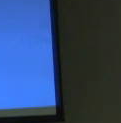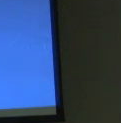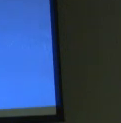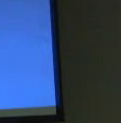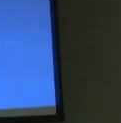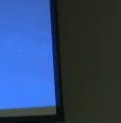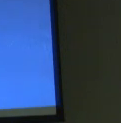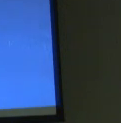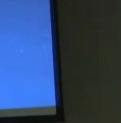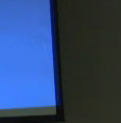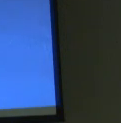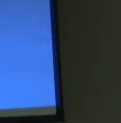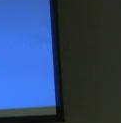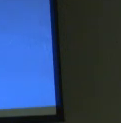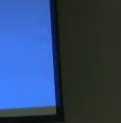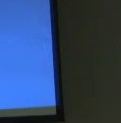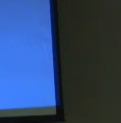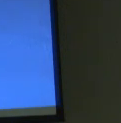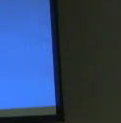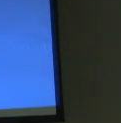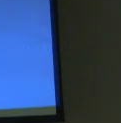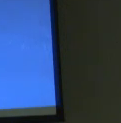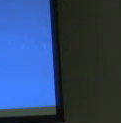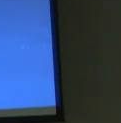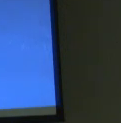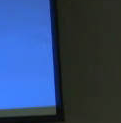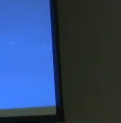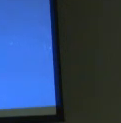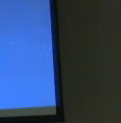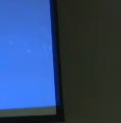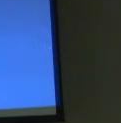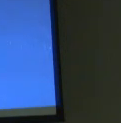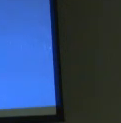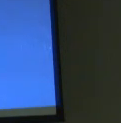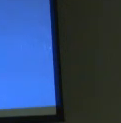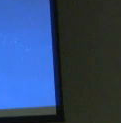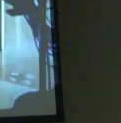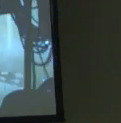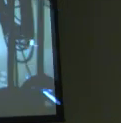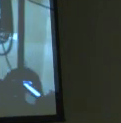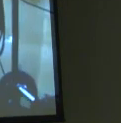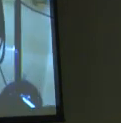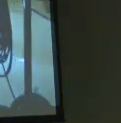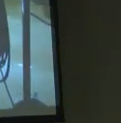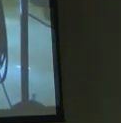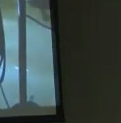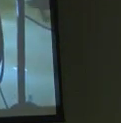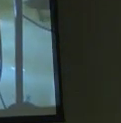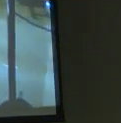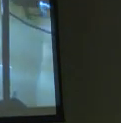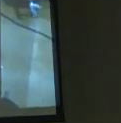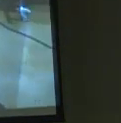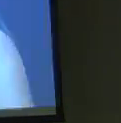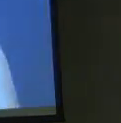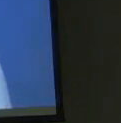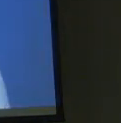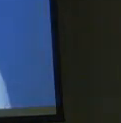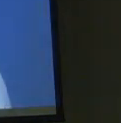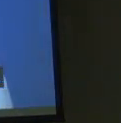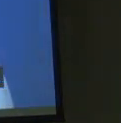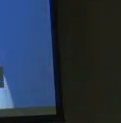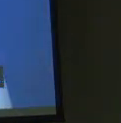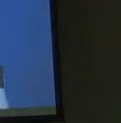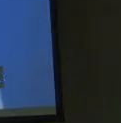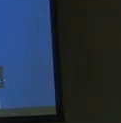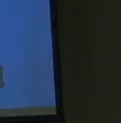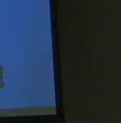So when they're in that vulnerable time, between 10 and 12, how do you think it affects them when somebody uses like a girl as an insult? I